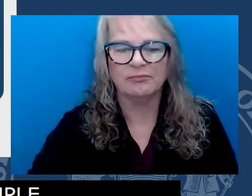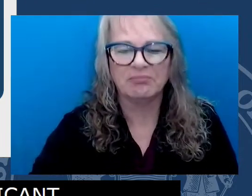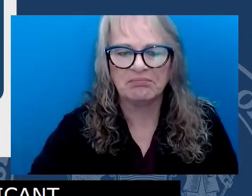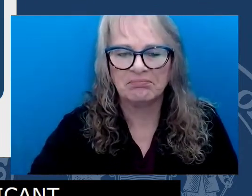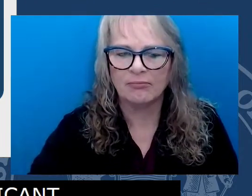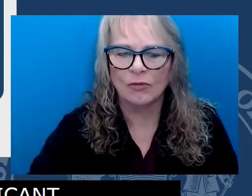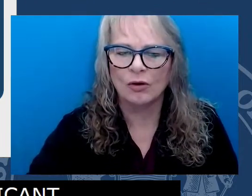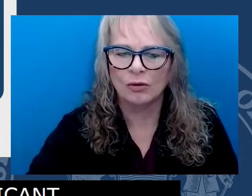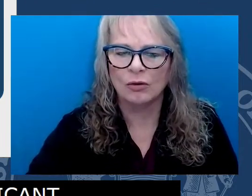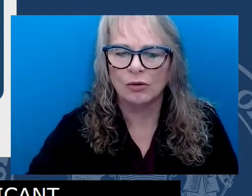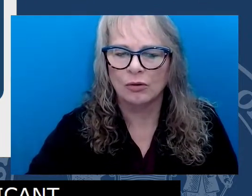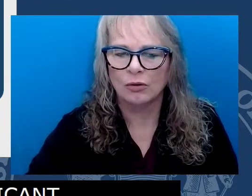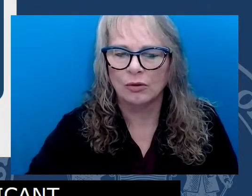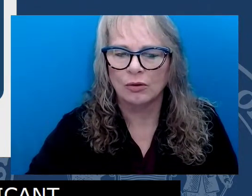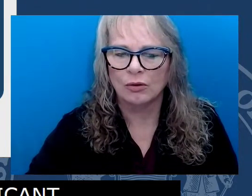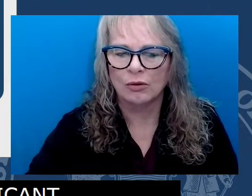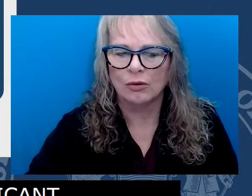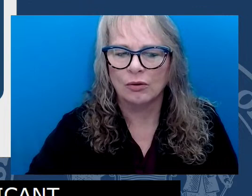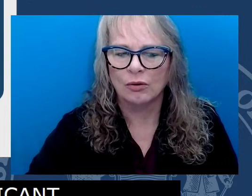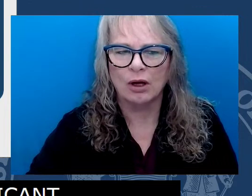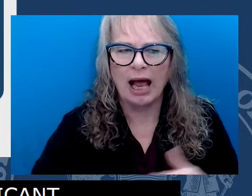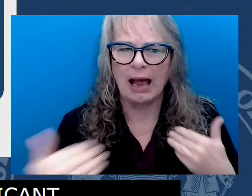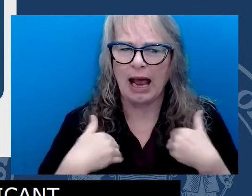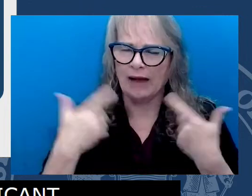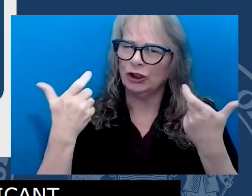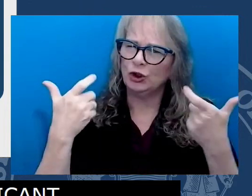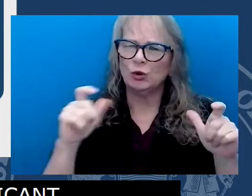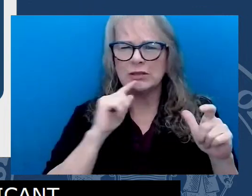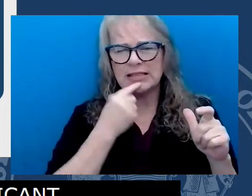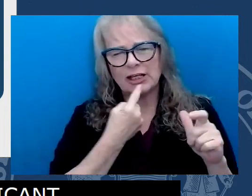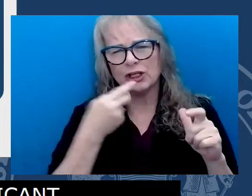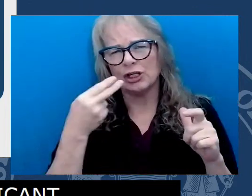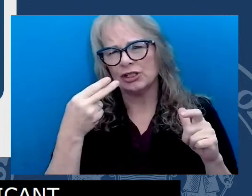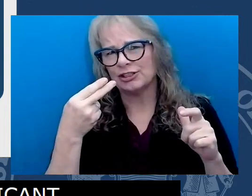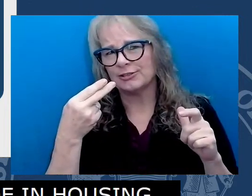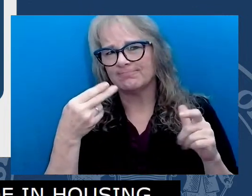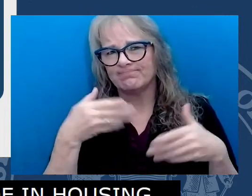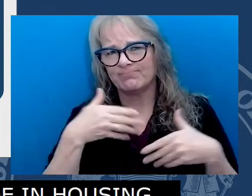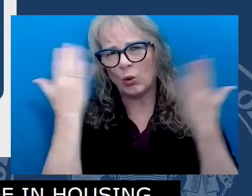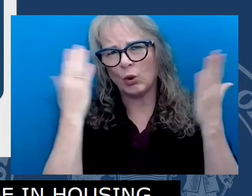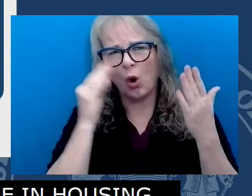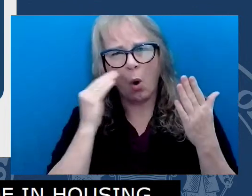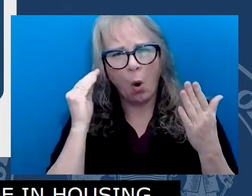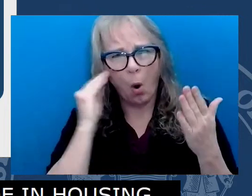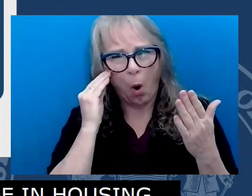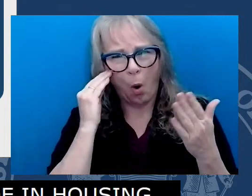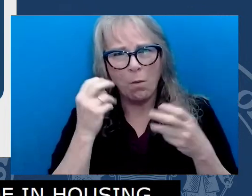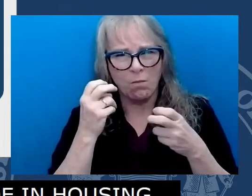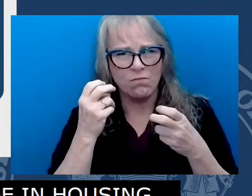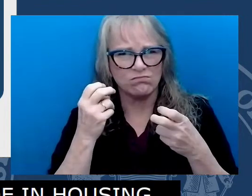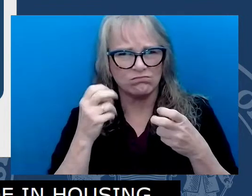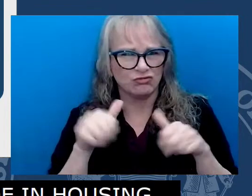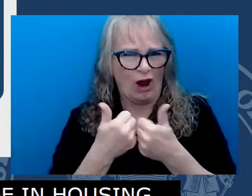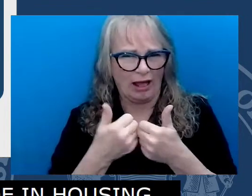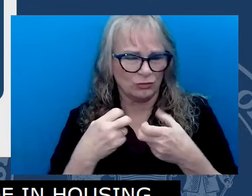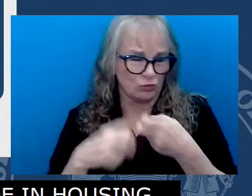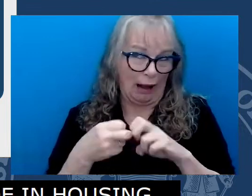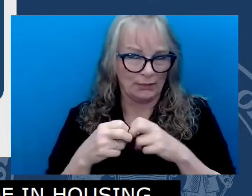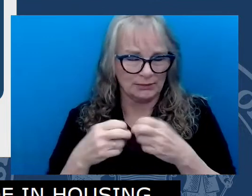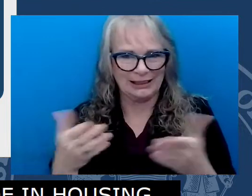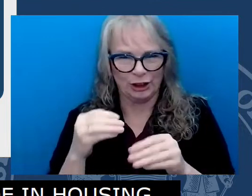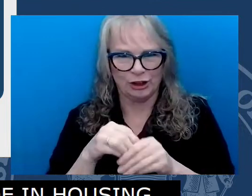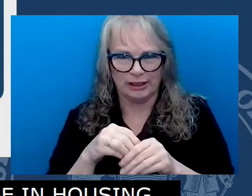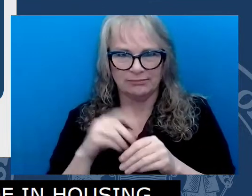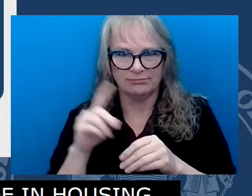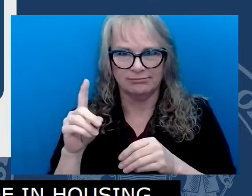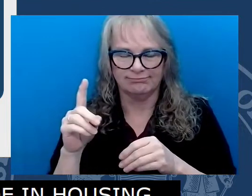homeless challenge here in Dover area, and some resources have gone in to help with that